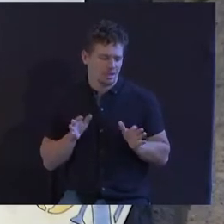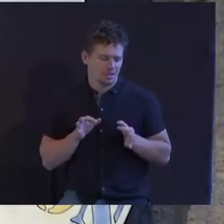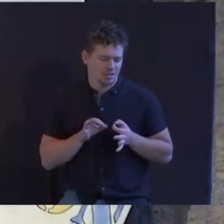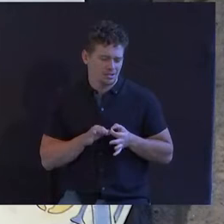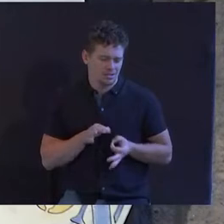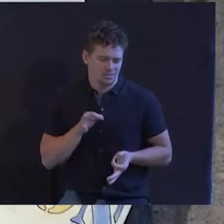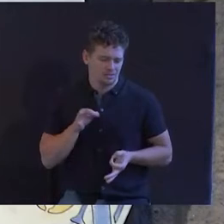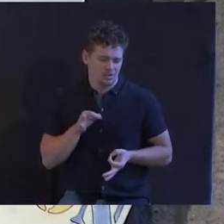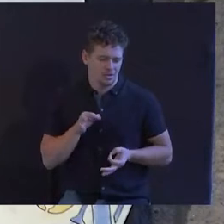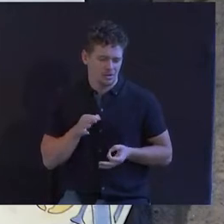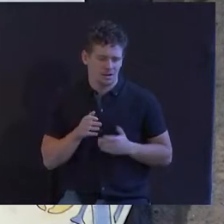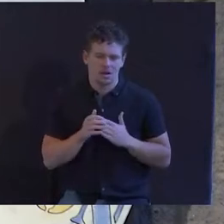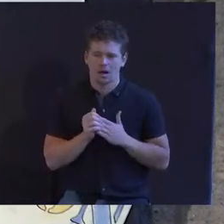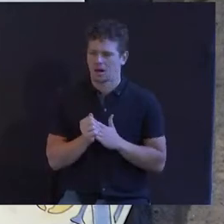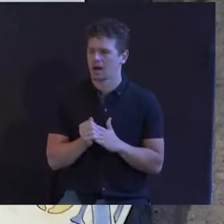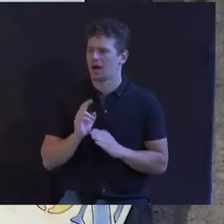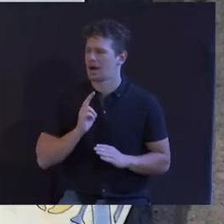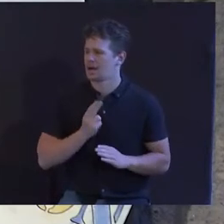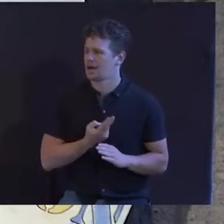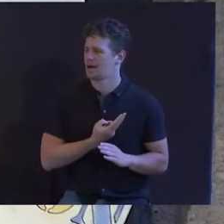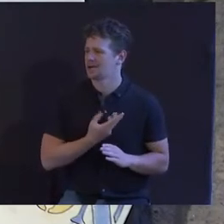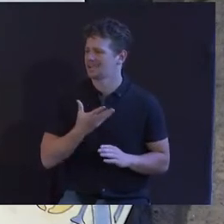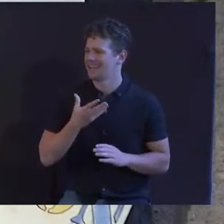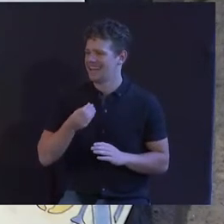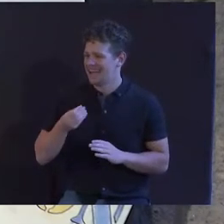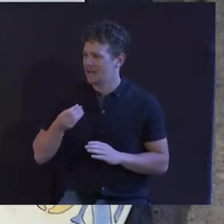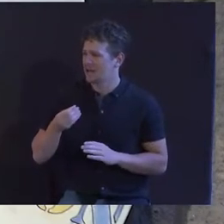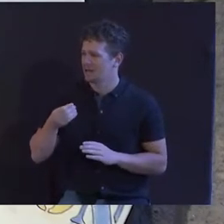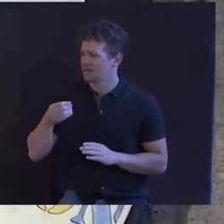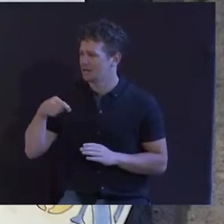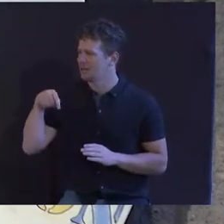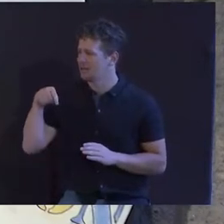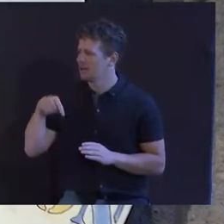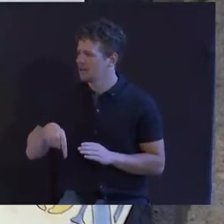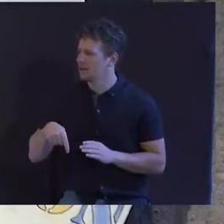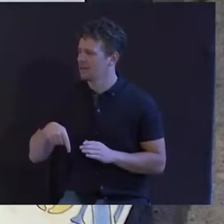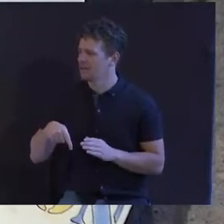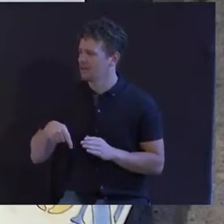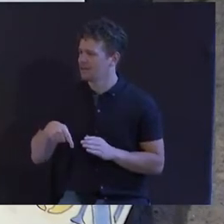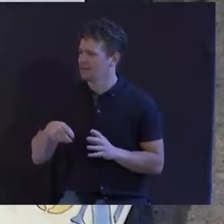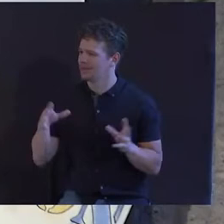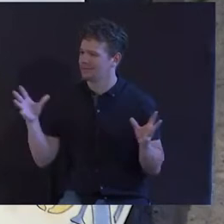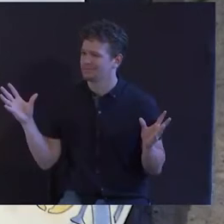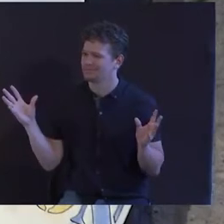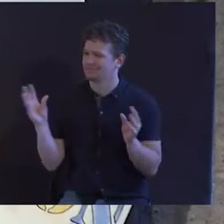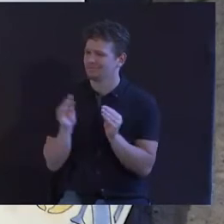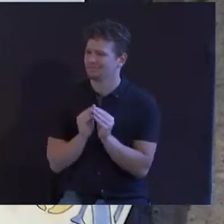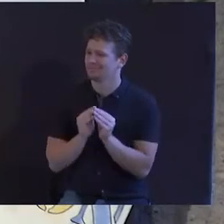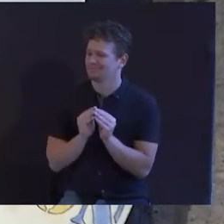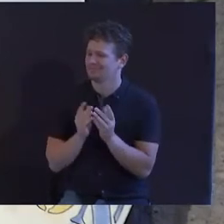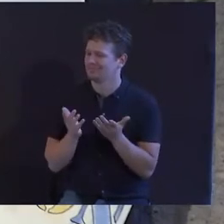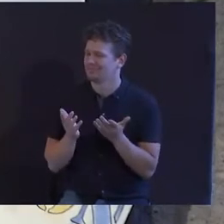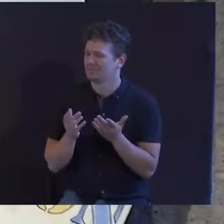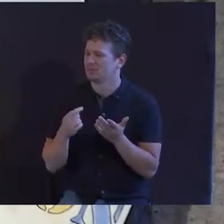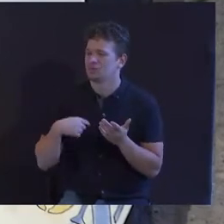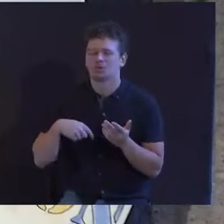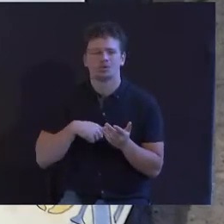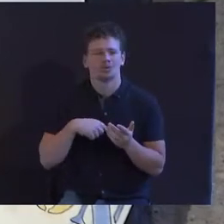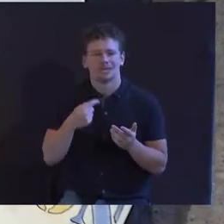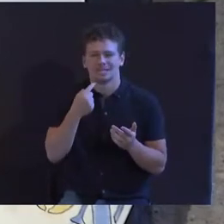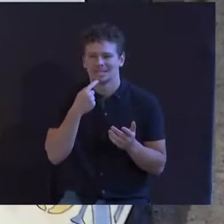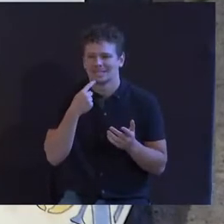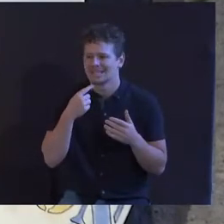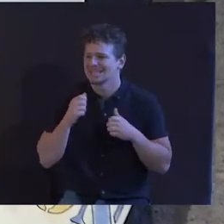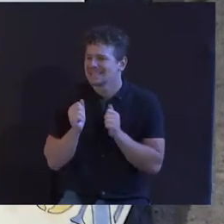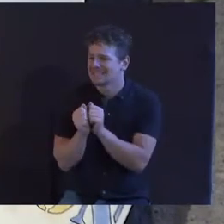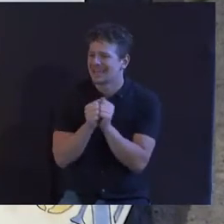this service. So it is with great joy and great appreciation that we say together, thank you,